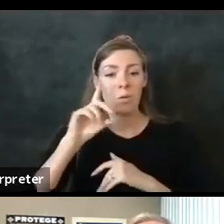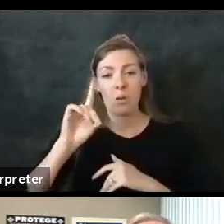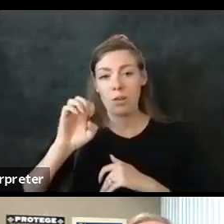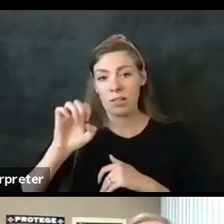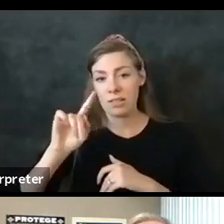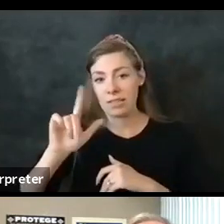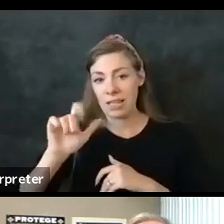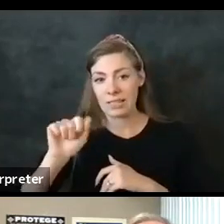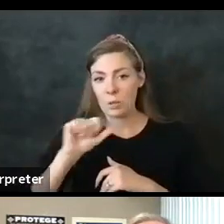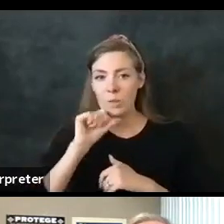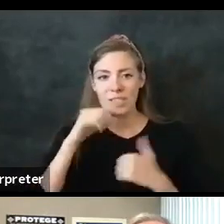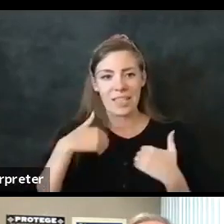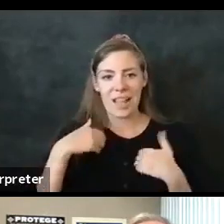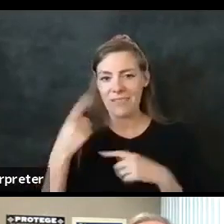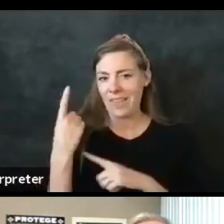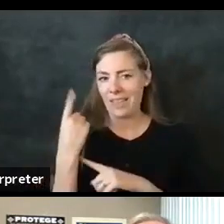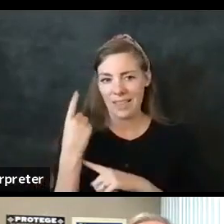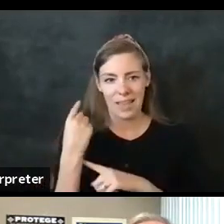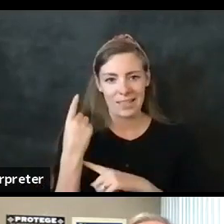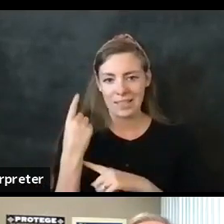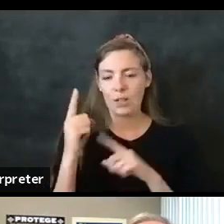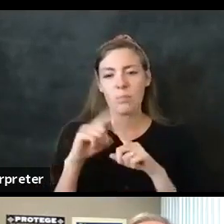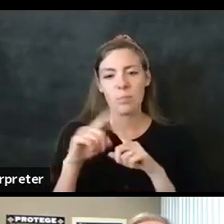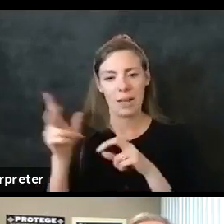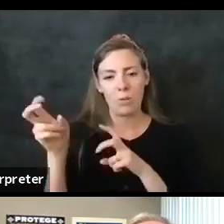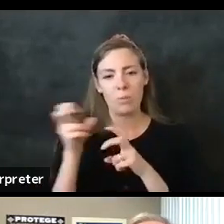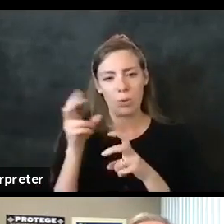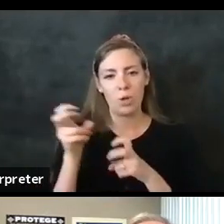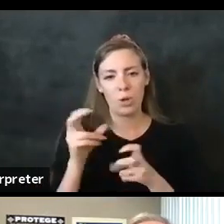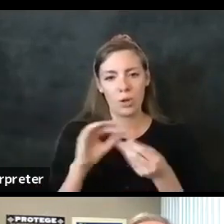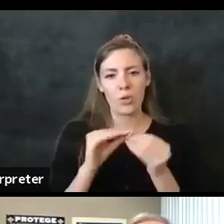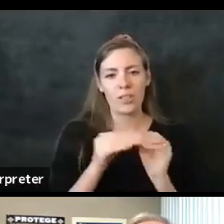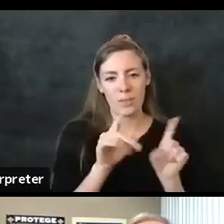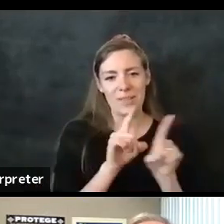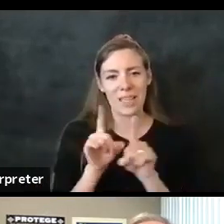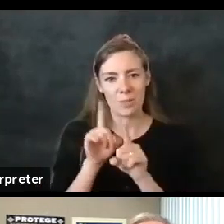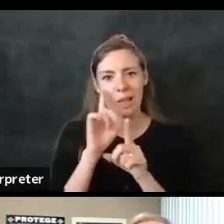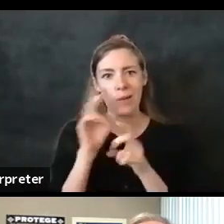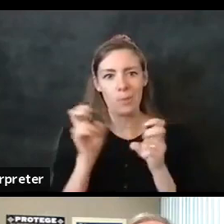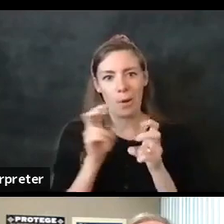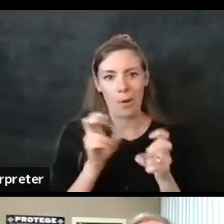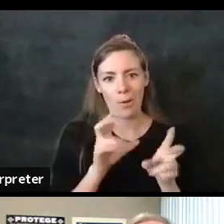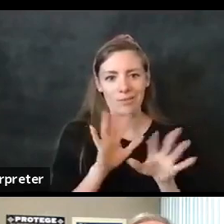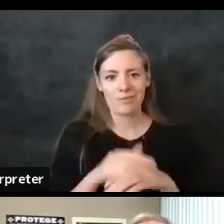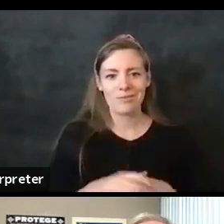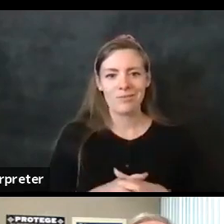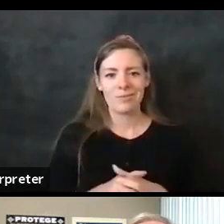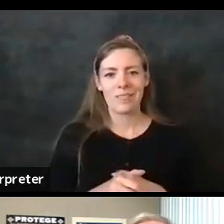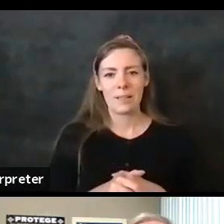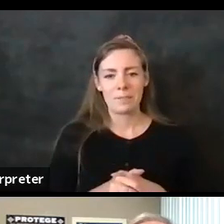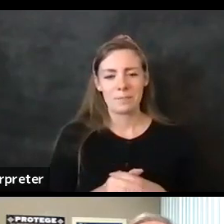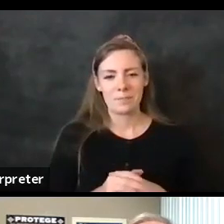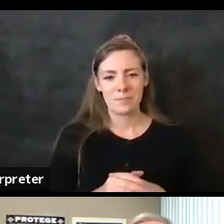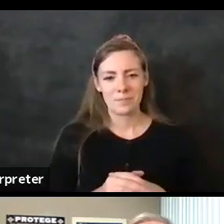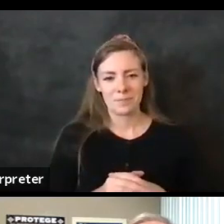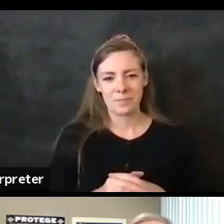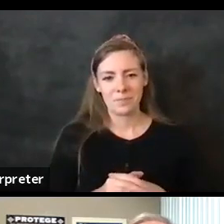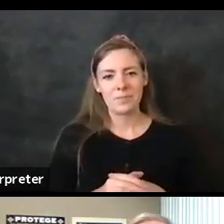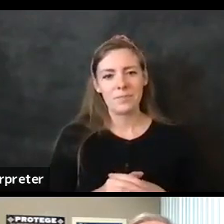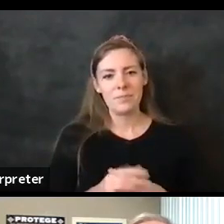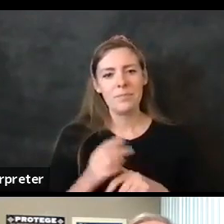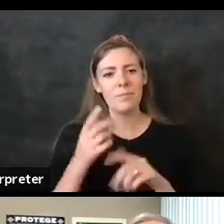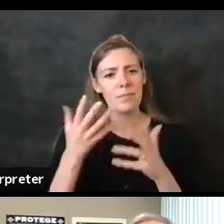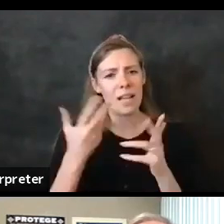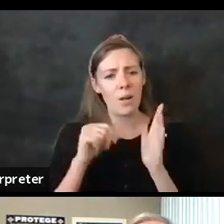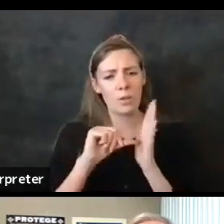year. But I will pull those numbers as well. So I'll be following up with two pieces of information. And I We're think giving we you also double need duty. to point out that